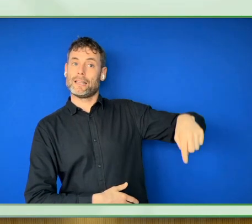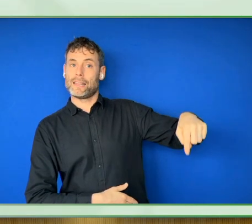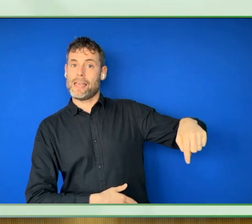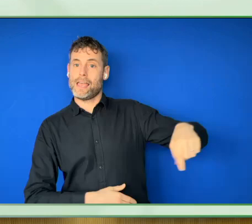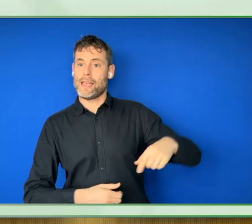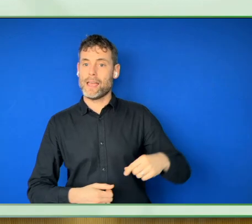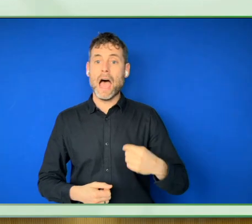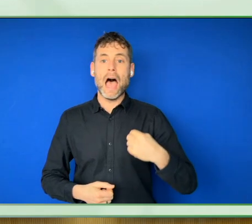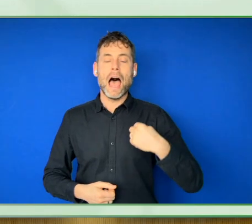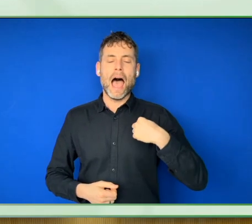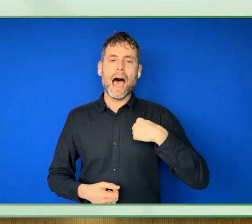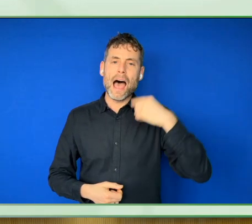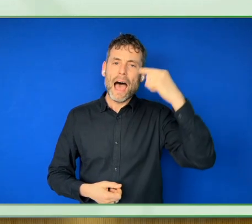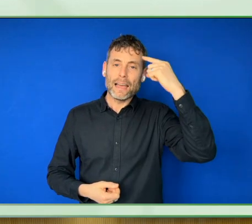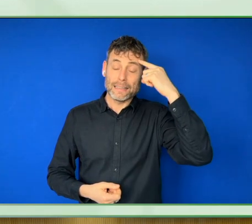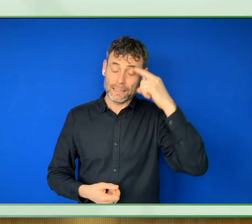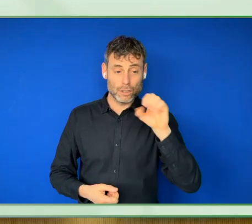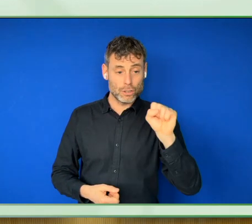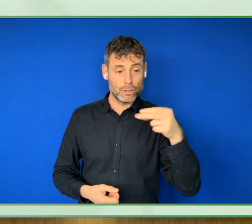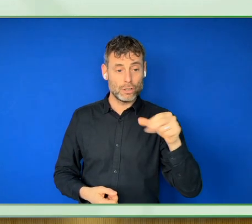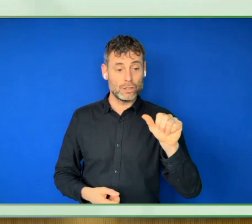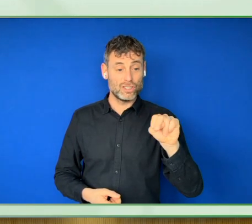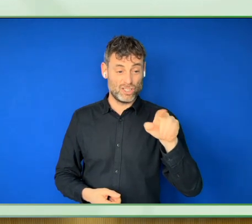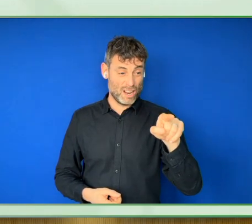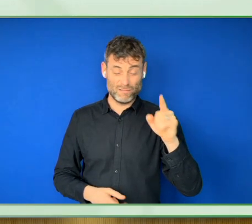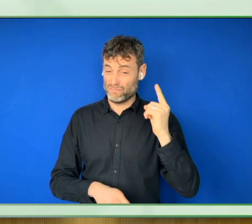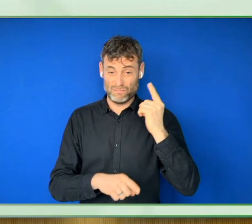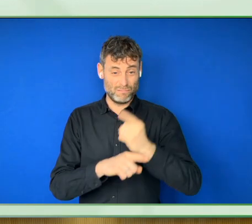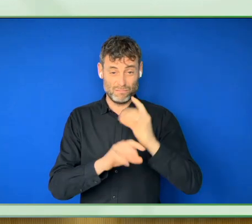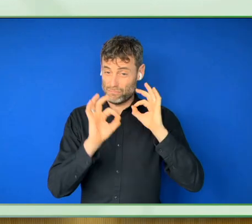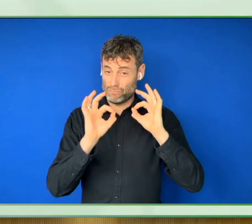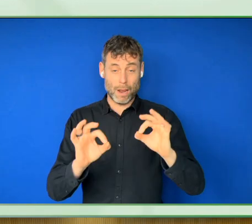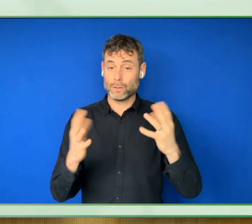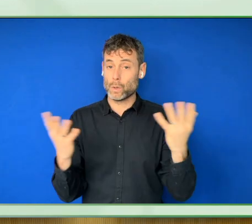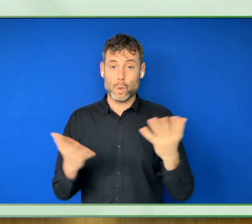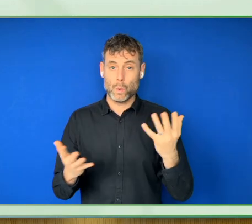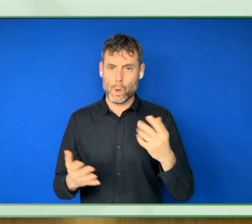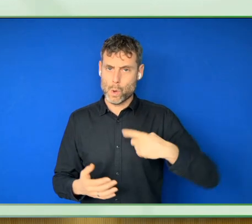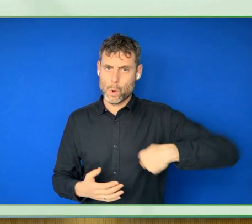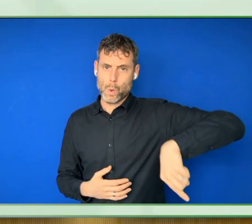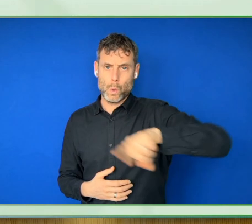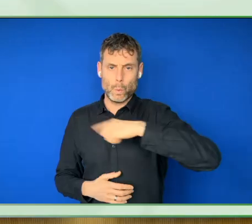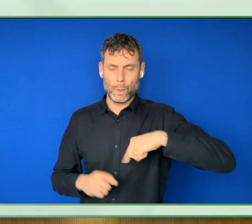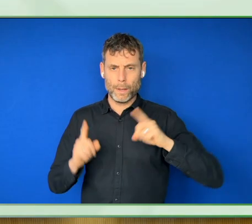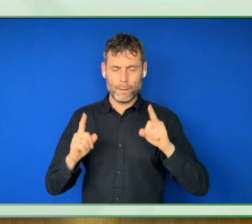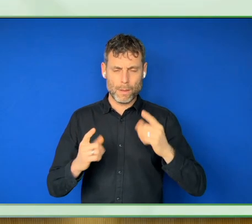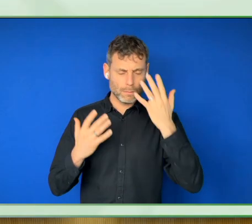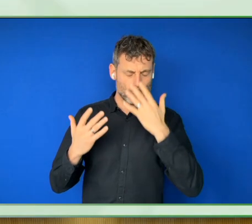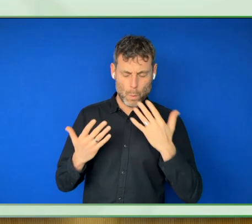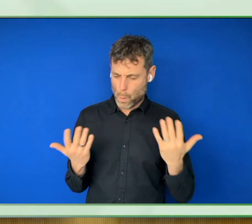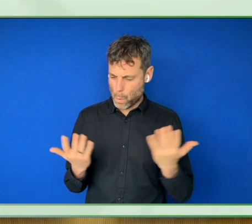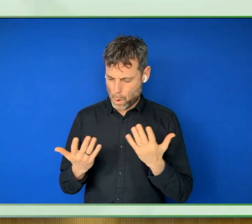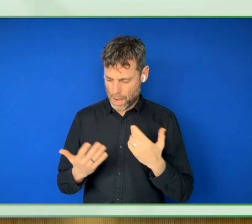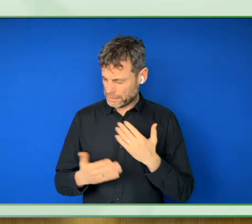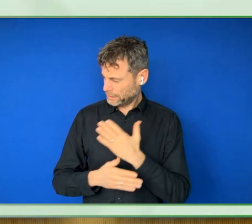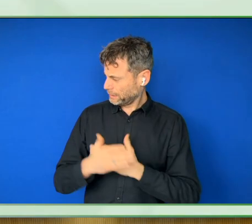important. We have to look within our own community, and as part of what is hindering or slowing or separating us, the fact